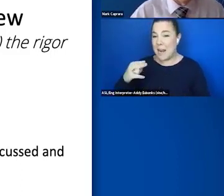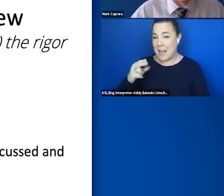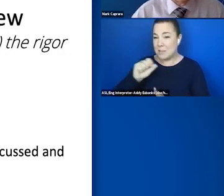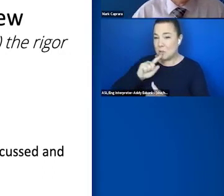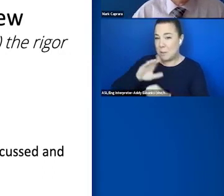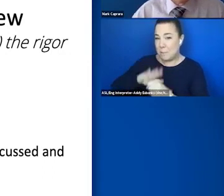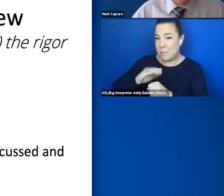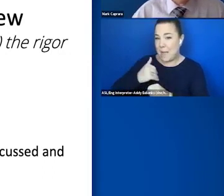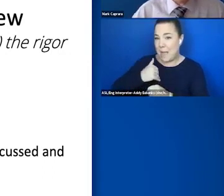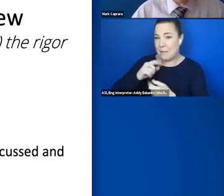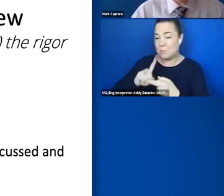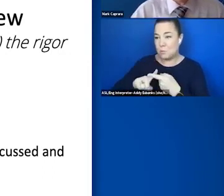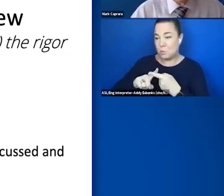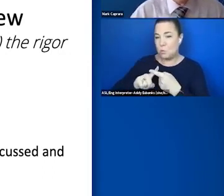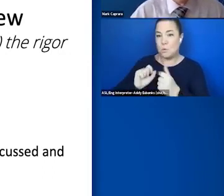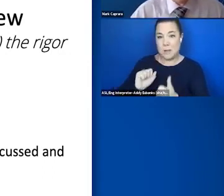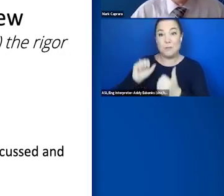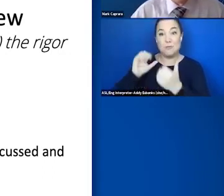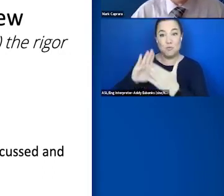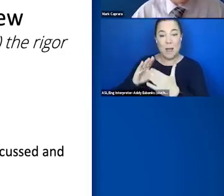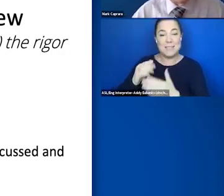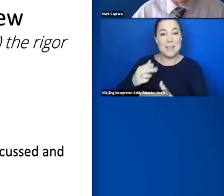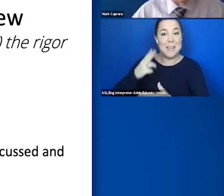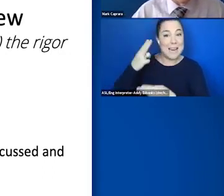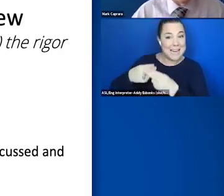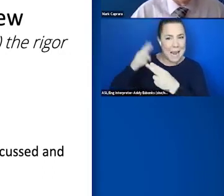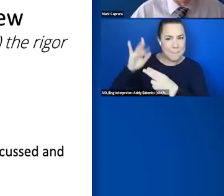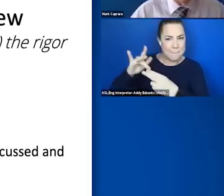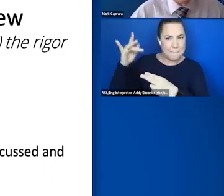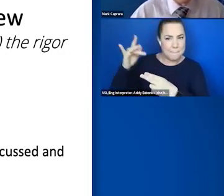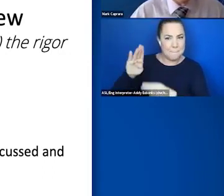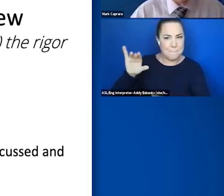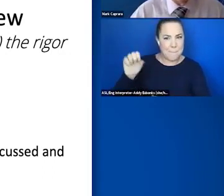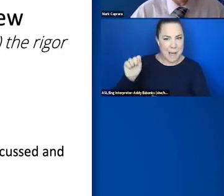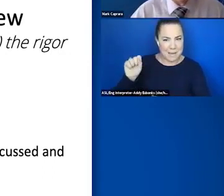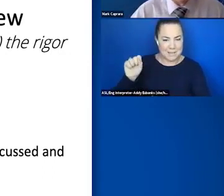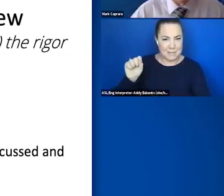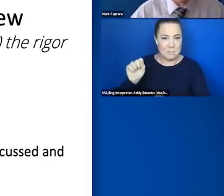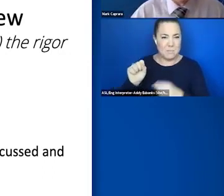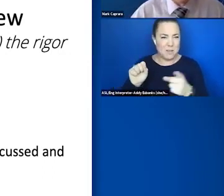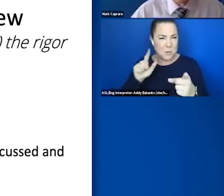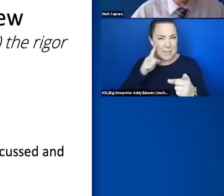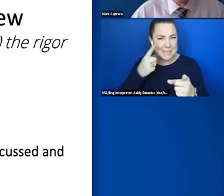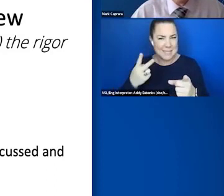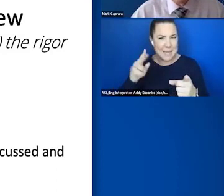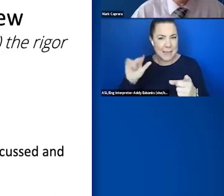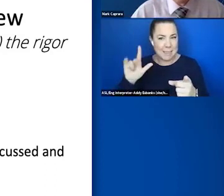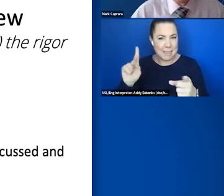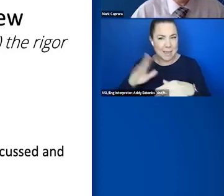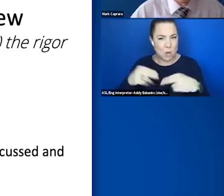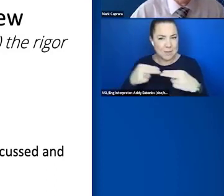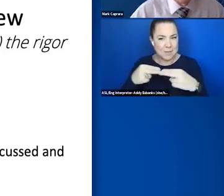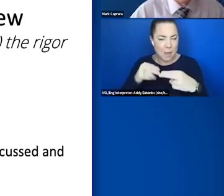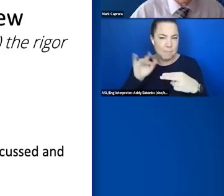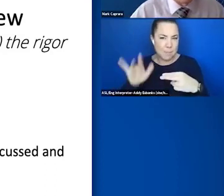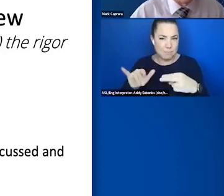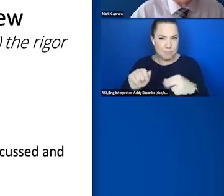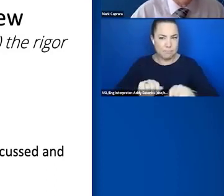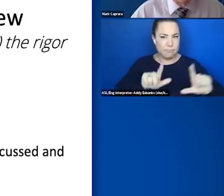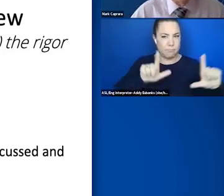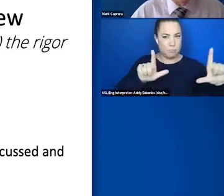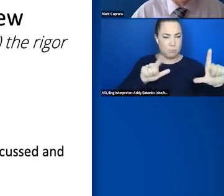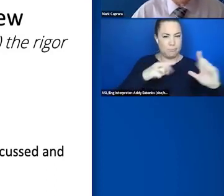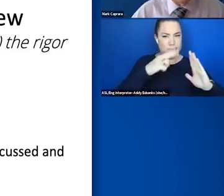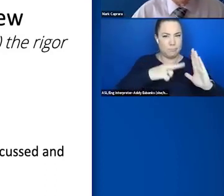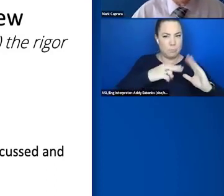to see that. After implementation, if we see positive changes in the range of institutions or investigators that receive funding, for